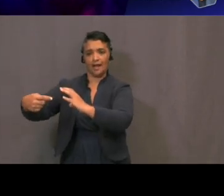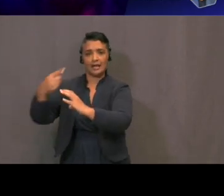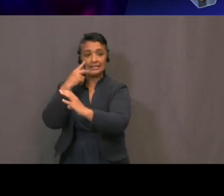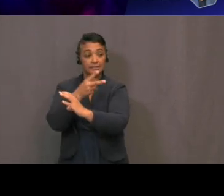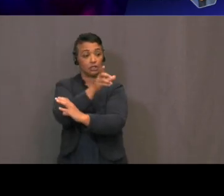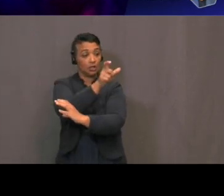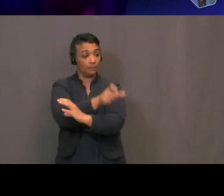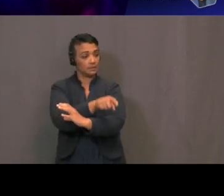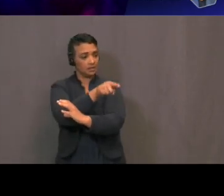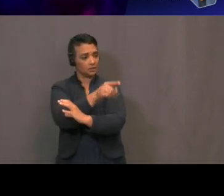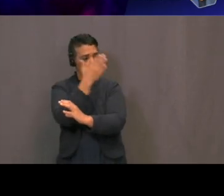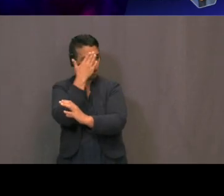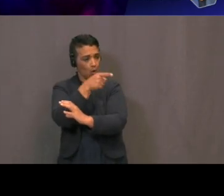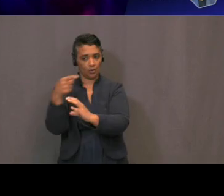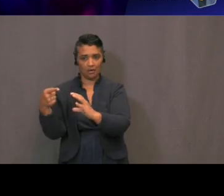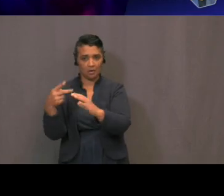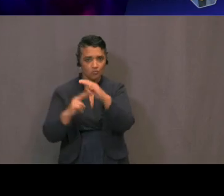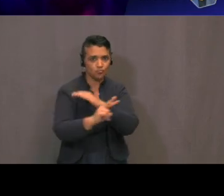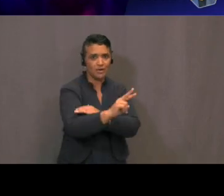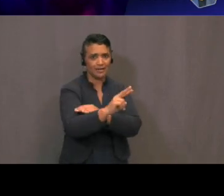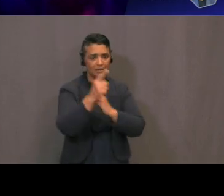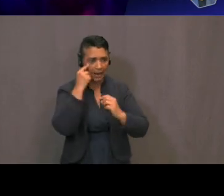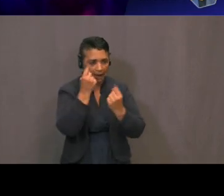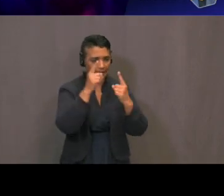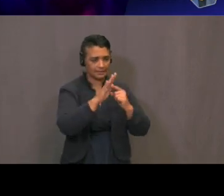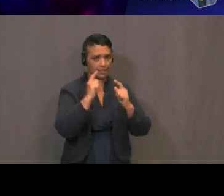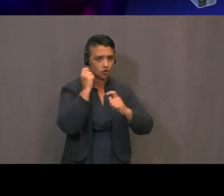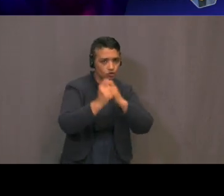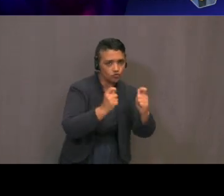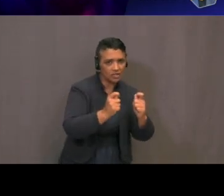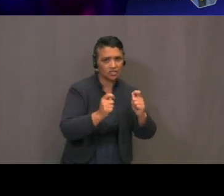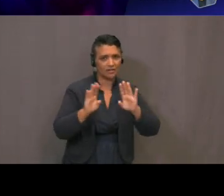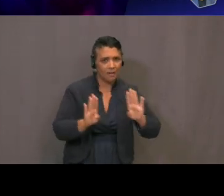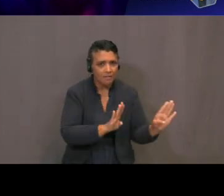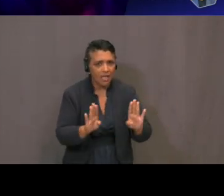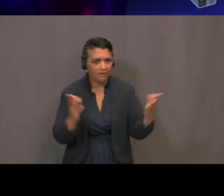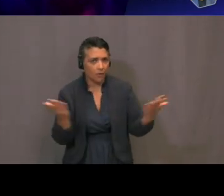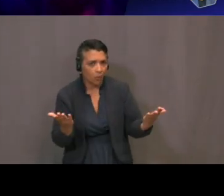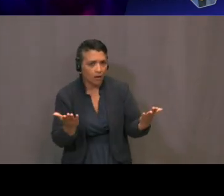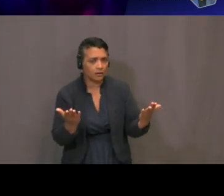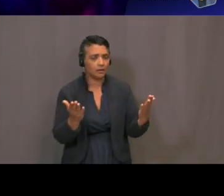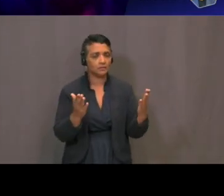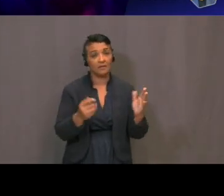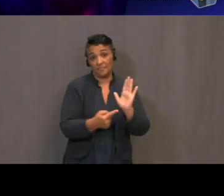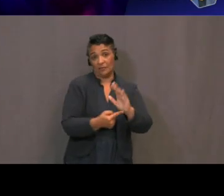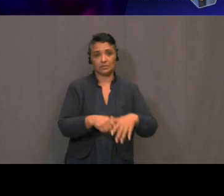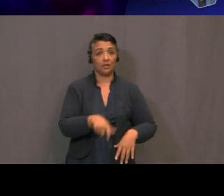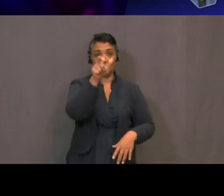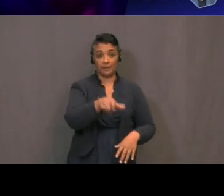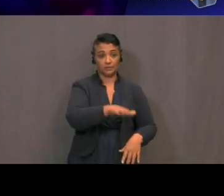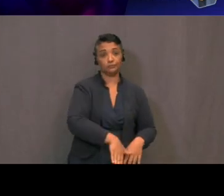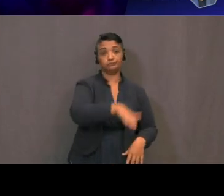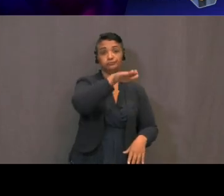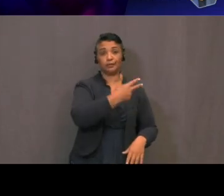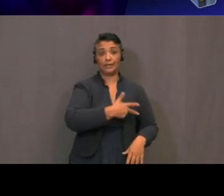are and what humans' traditions are in their societies, and why somebody who grew up in Denmark is